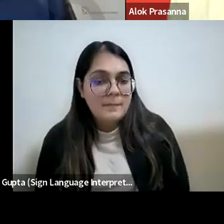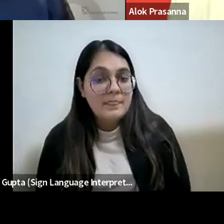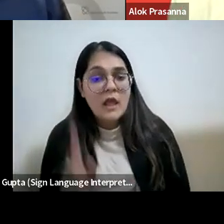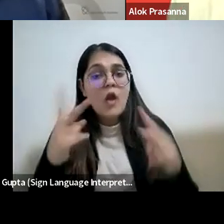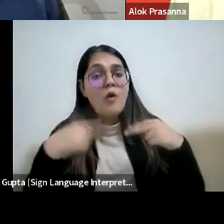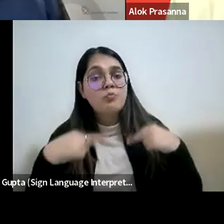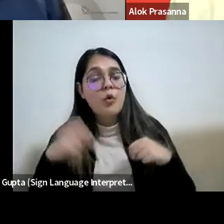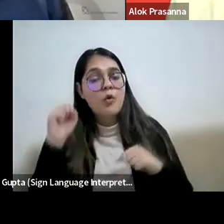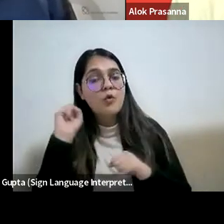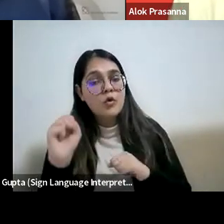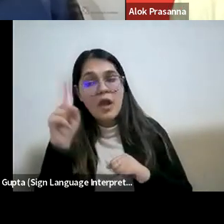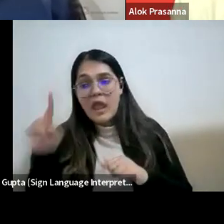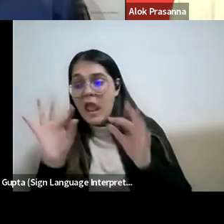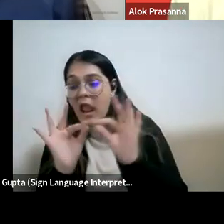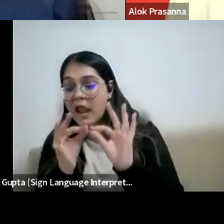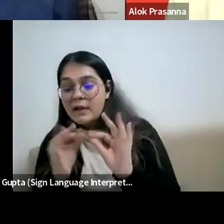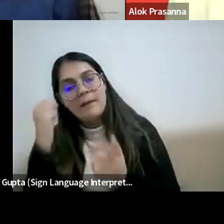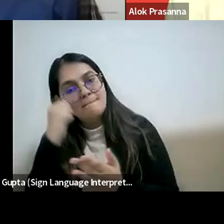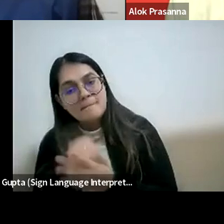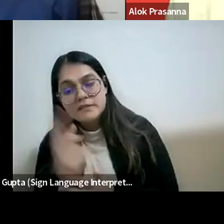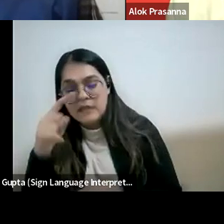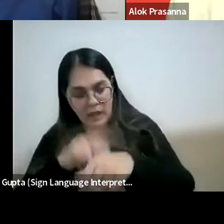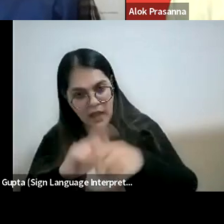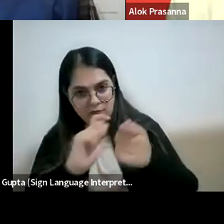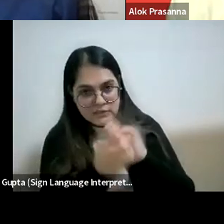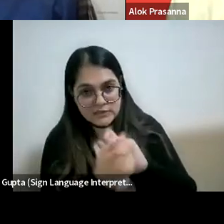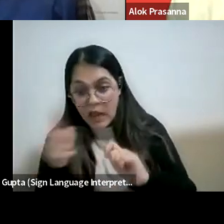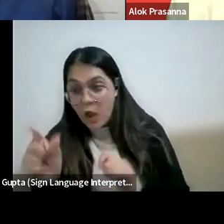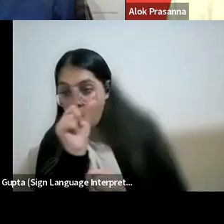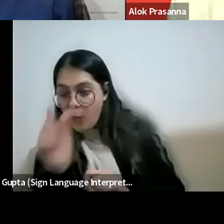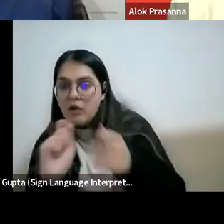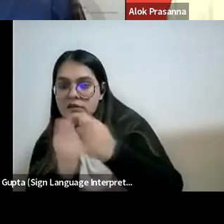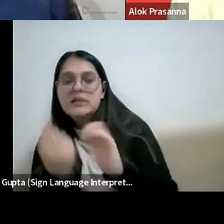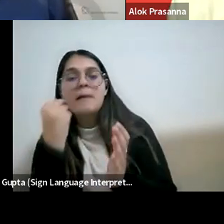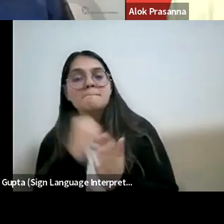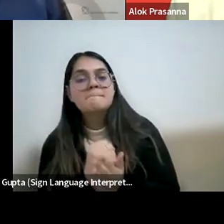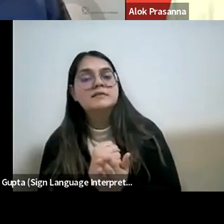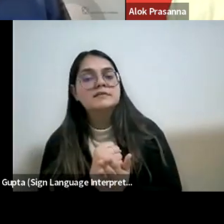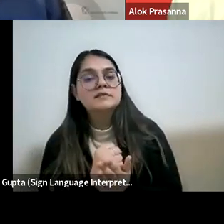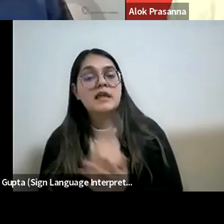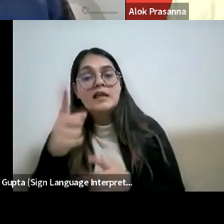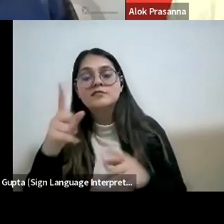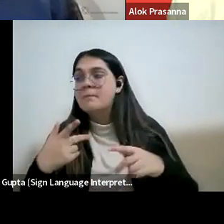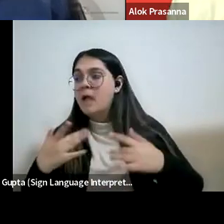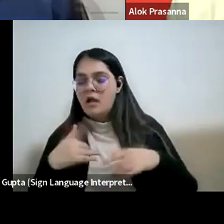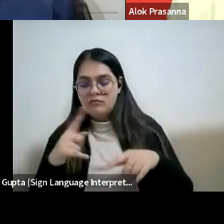had to interpret and evolve, and it was the liberalism and